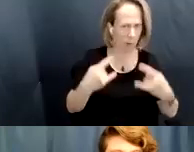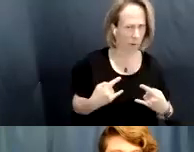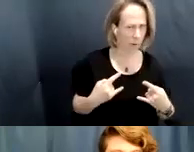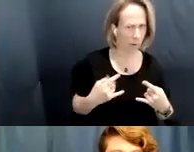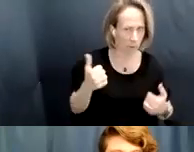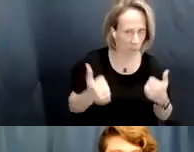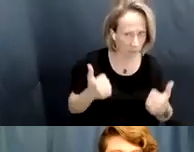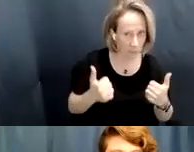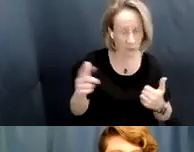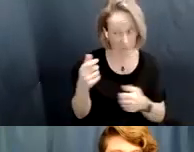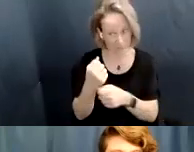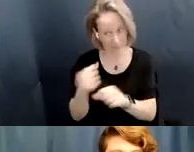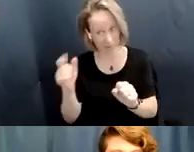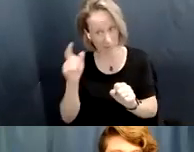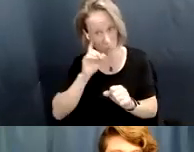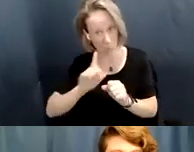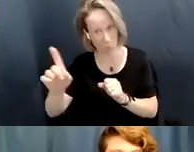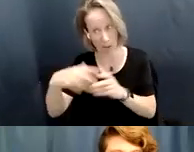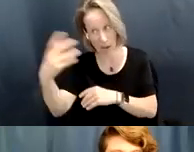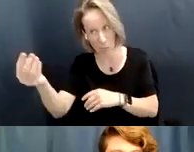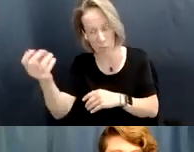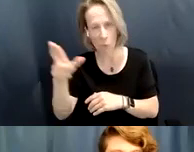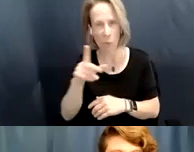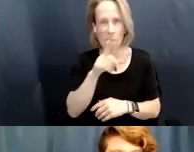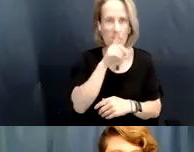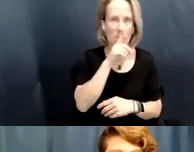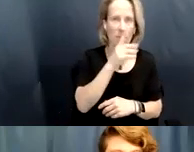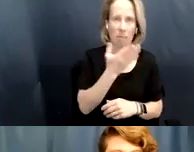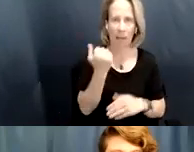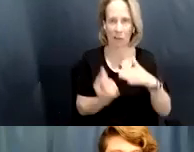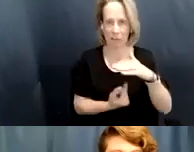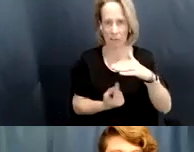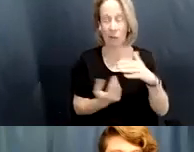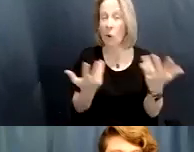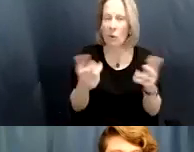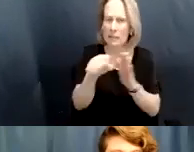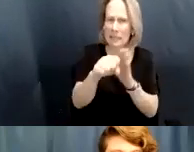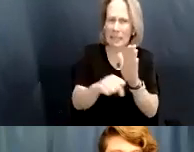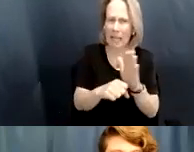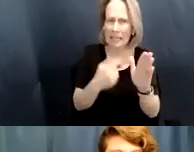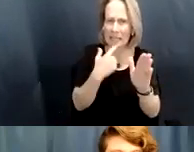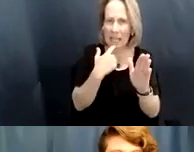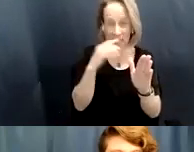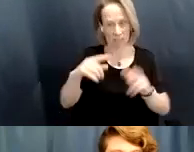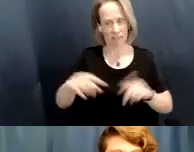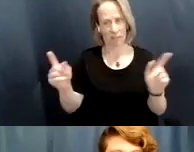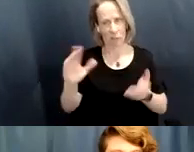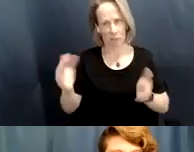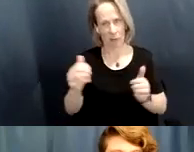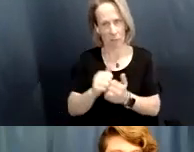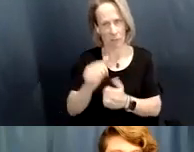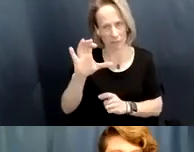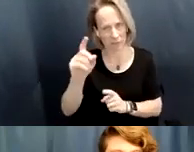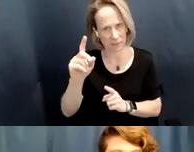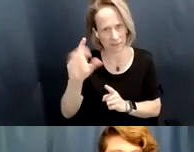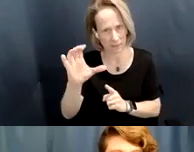or is it not safe for me to go out? Well, what does the state say? It's different than the CDC, right? So while you don't have to be up